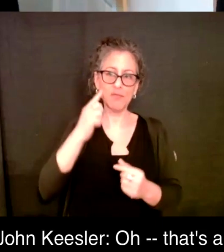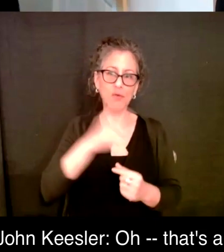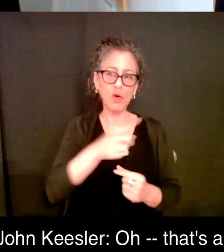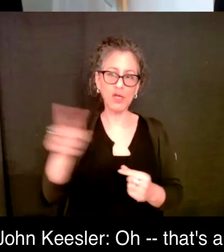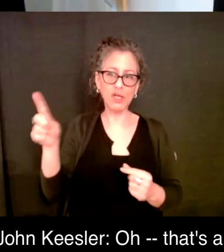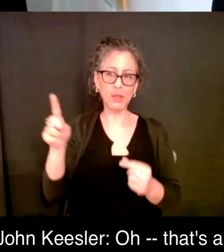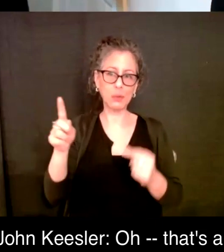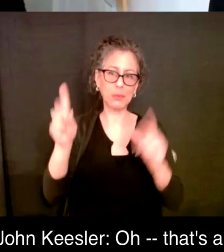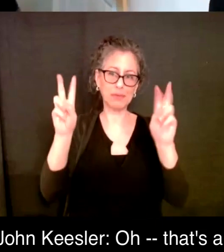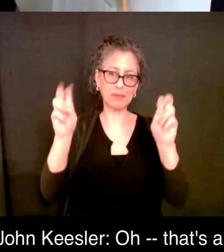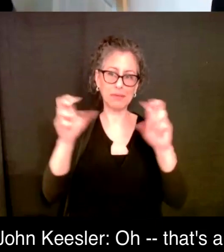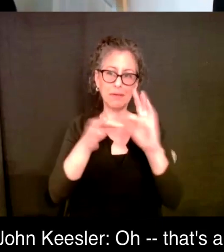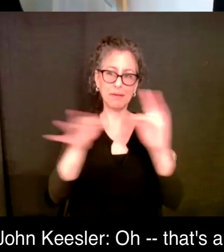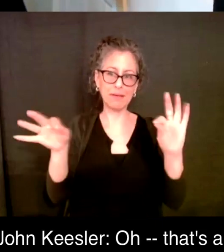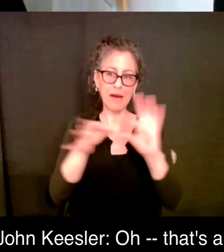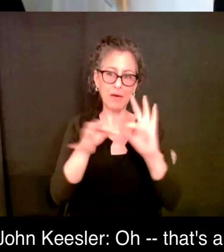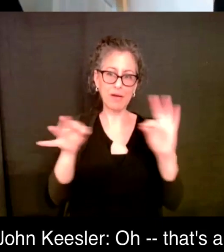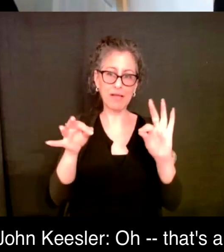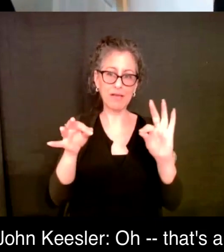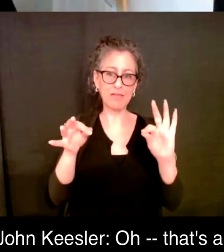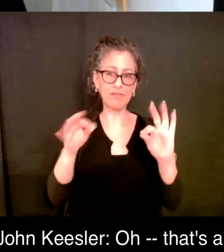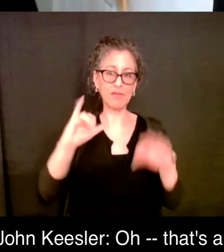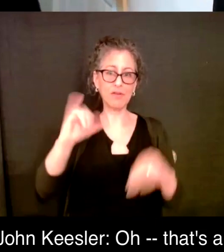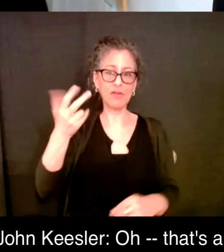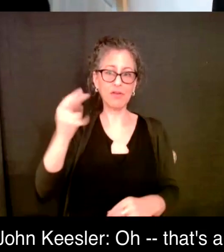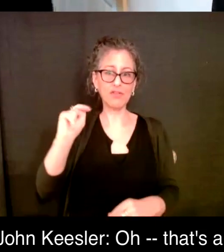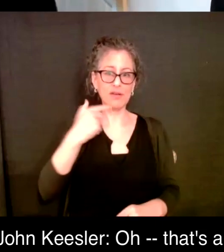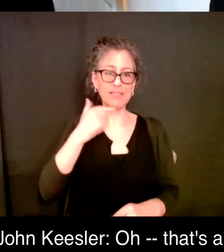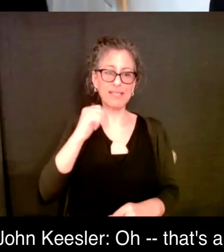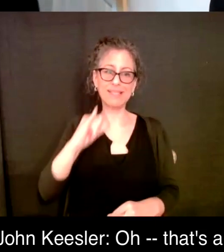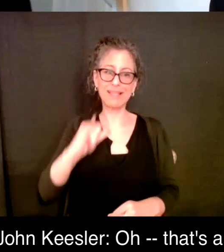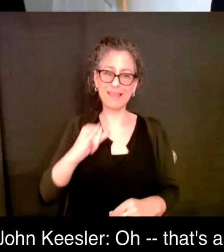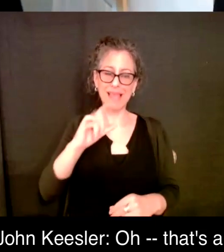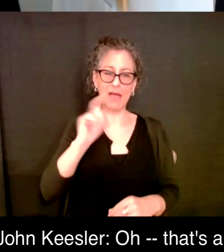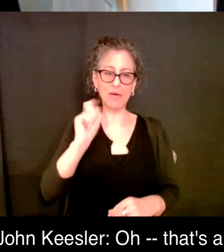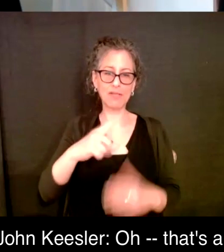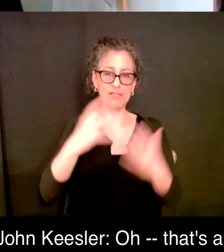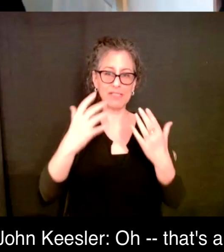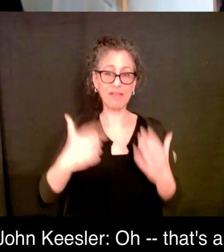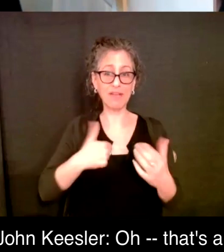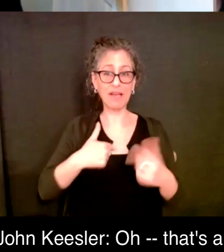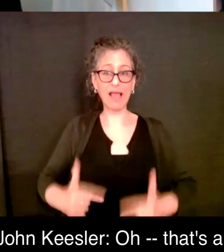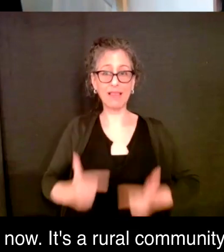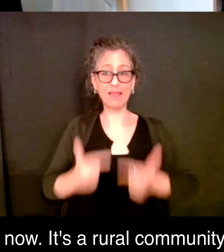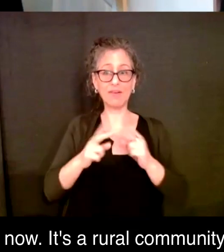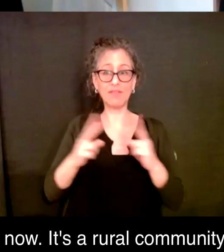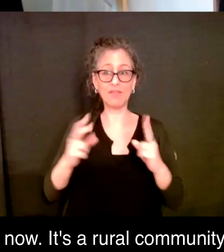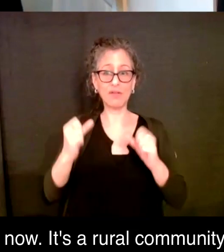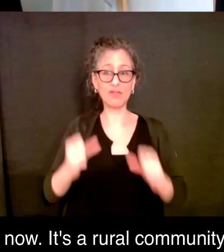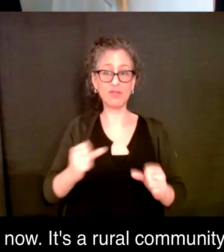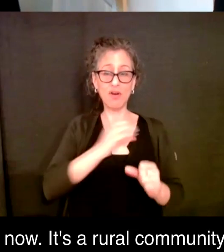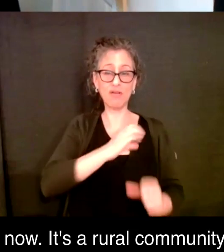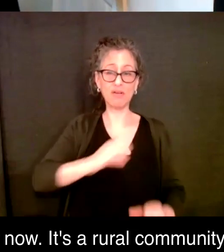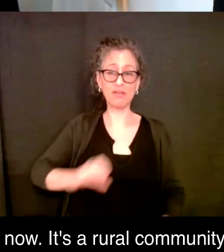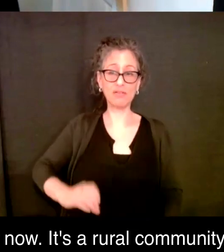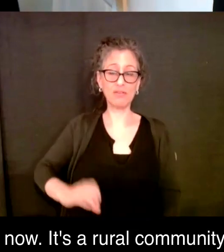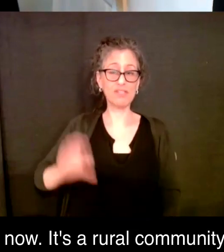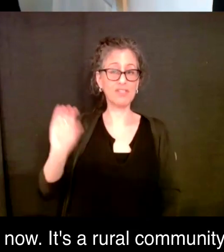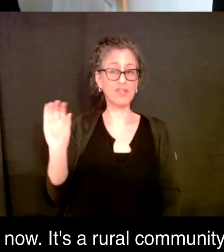Oh, that's a loaded question. I live in a very conservative Christian community